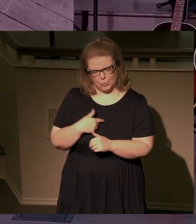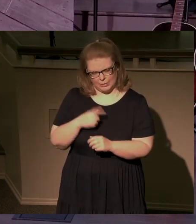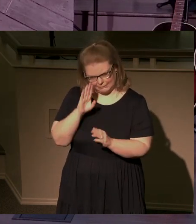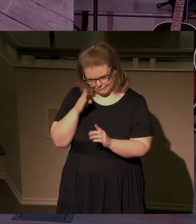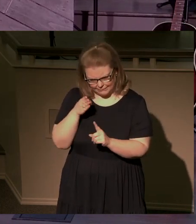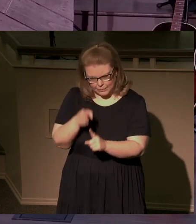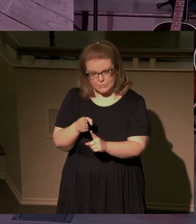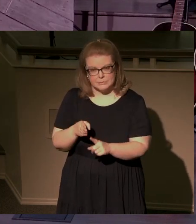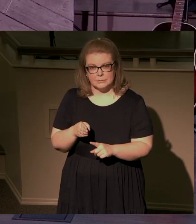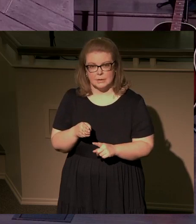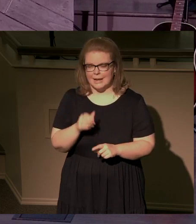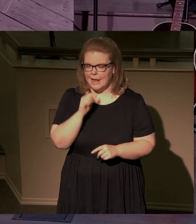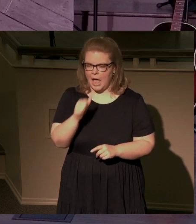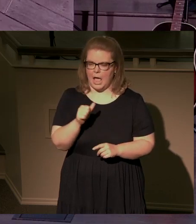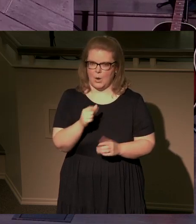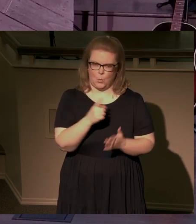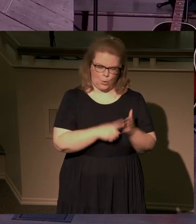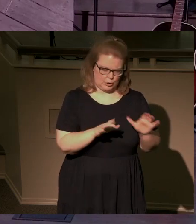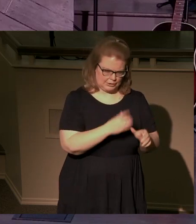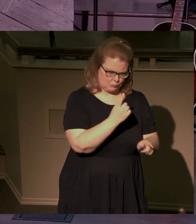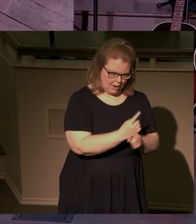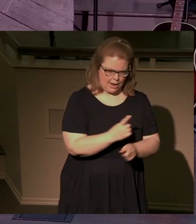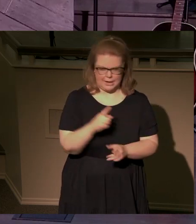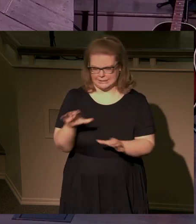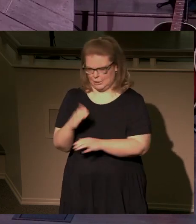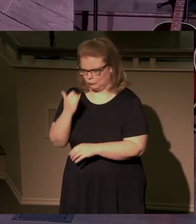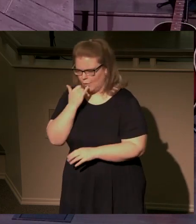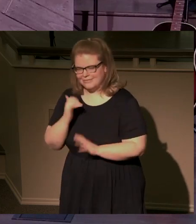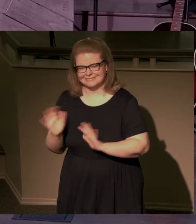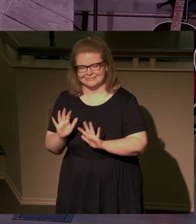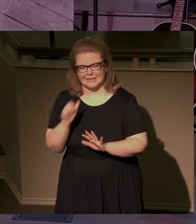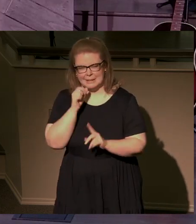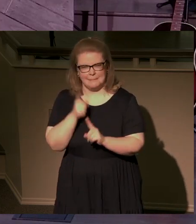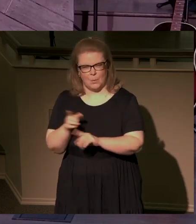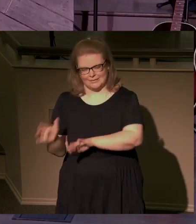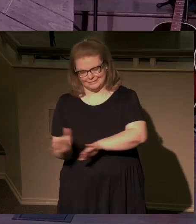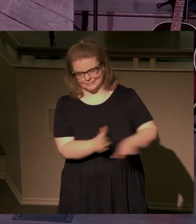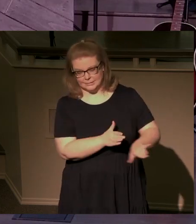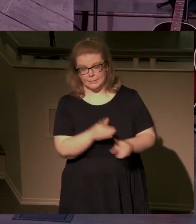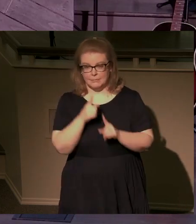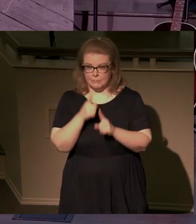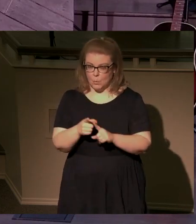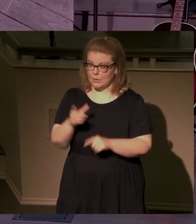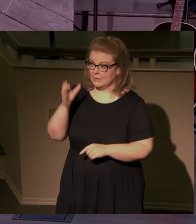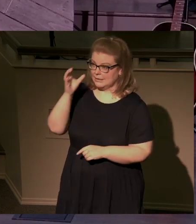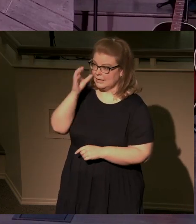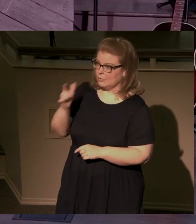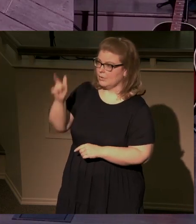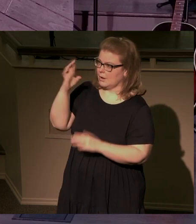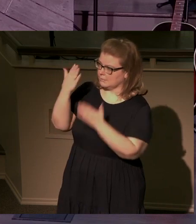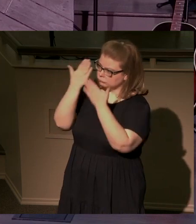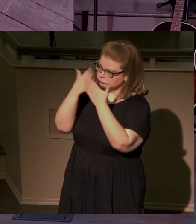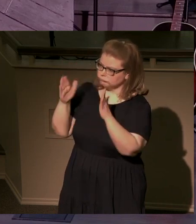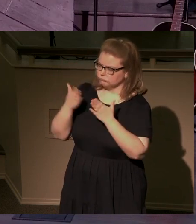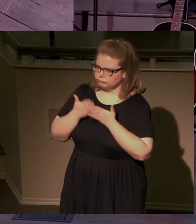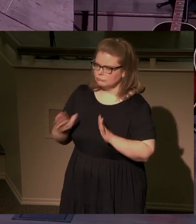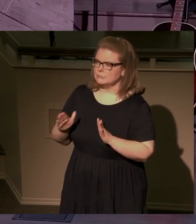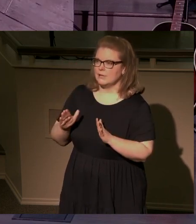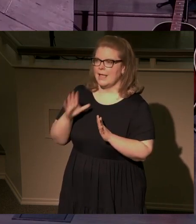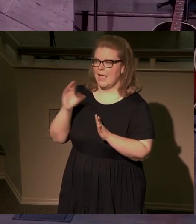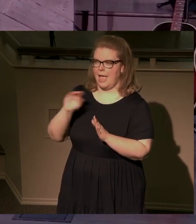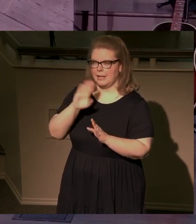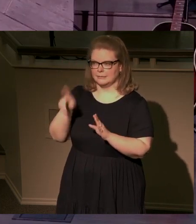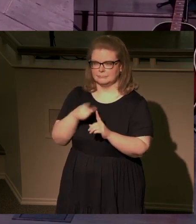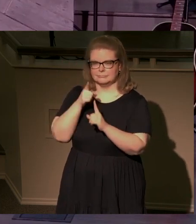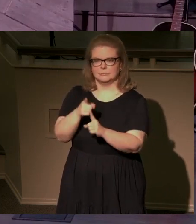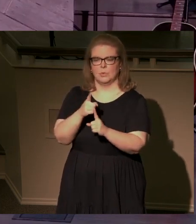how you did it right, how you did it wrong. We're not concerned about that. We're concerned about hearing God today and setting a trajectory. So